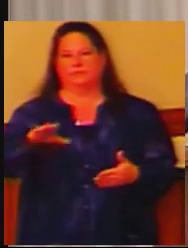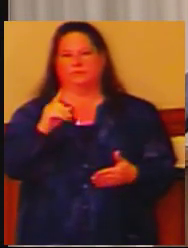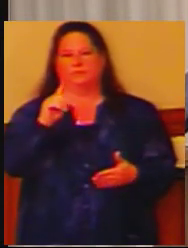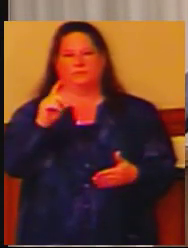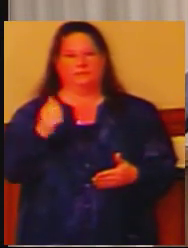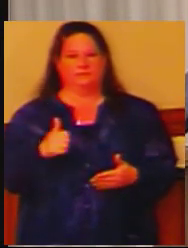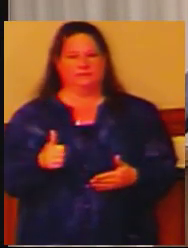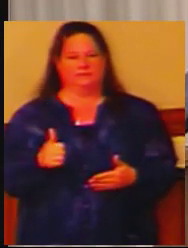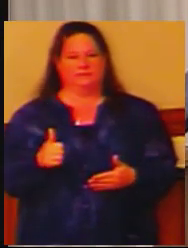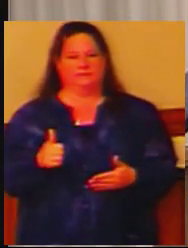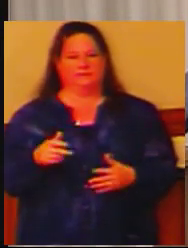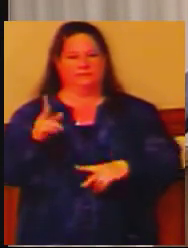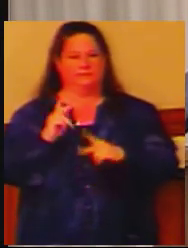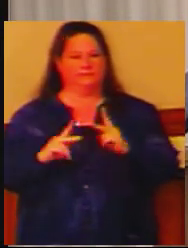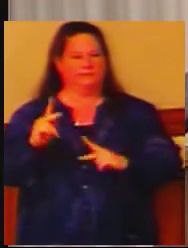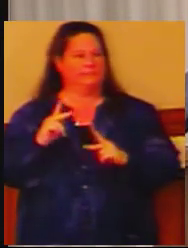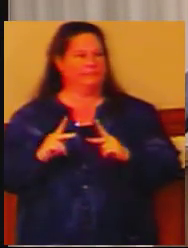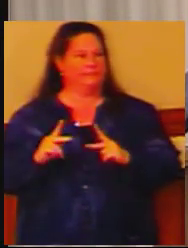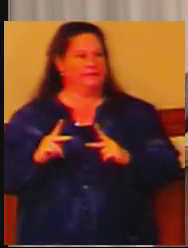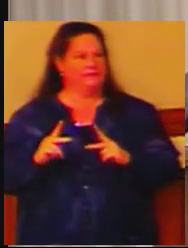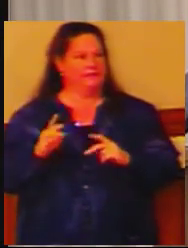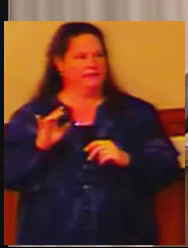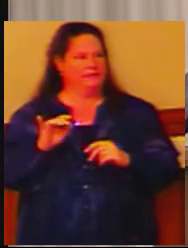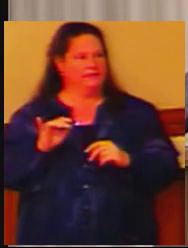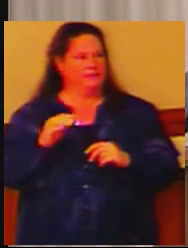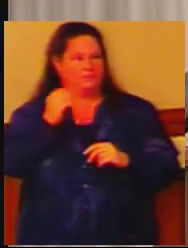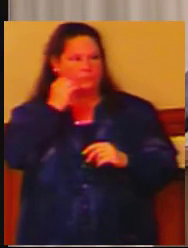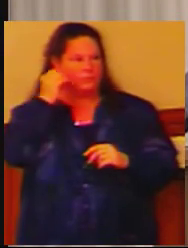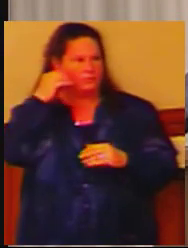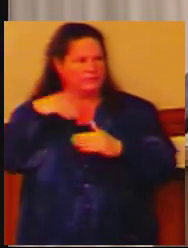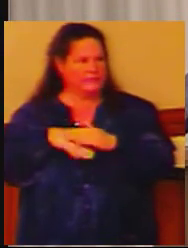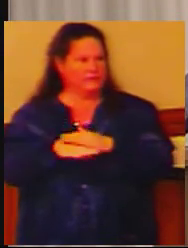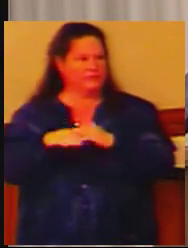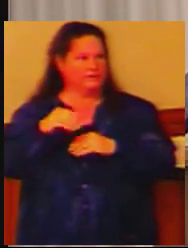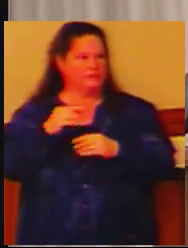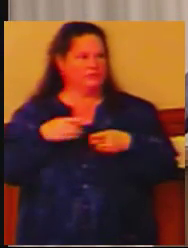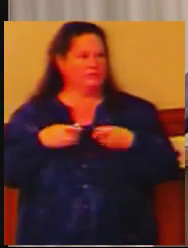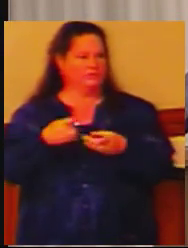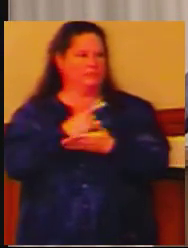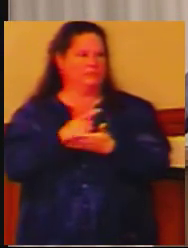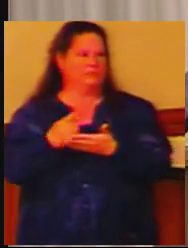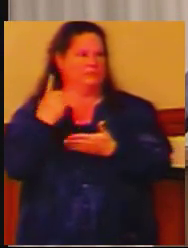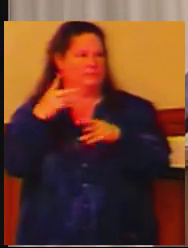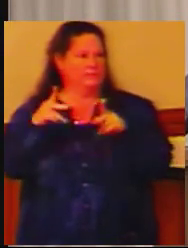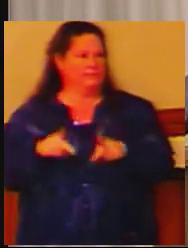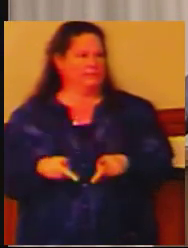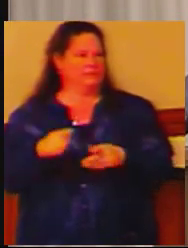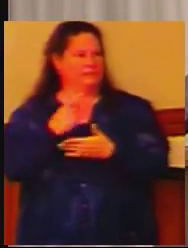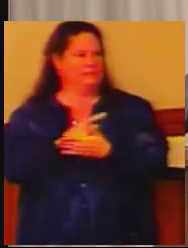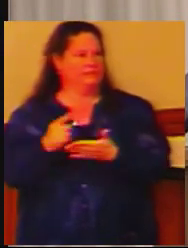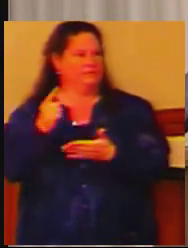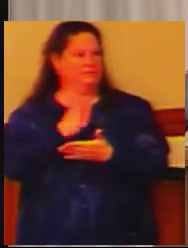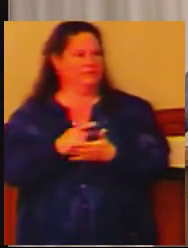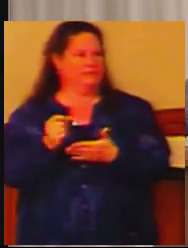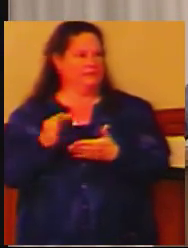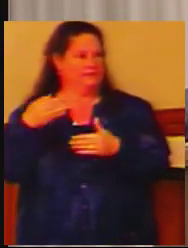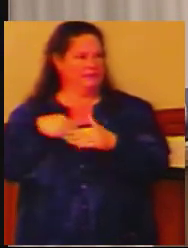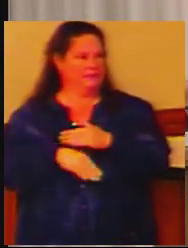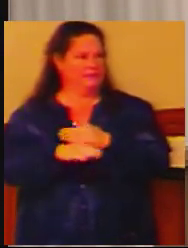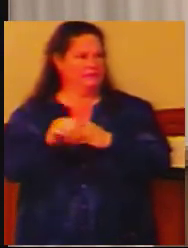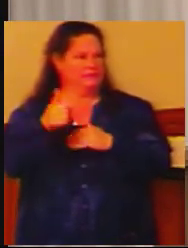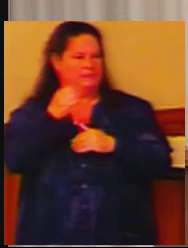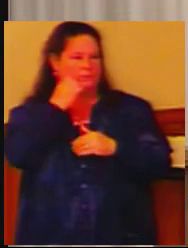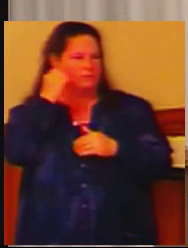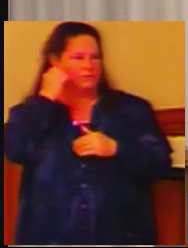1 out of 10 of those people that I, homes that I go into in a week. So one person a week, if I go into 10 homes, will